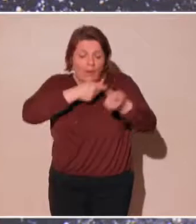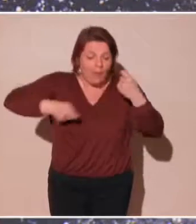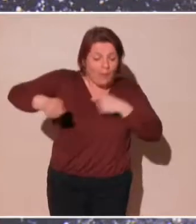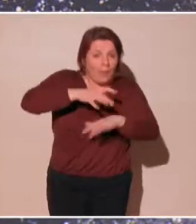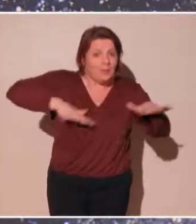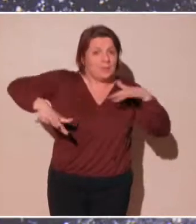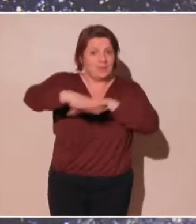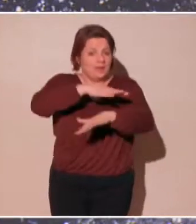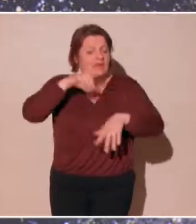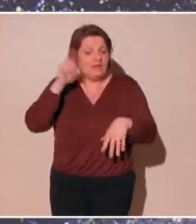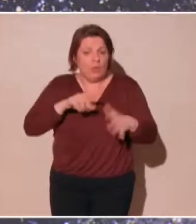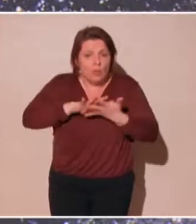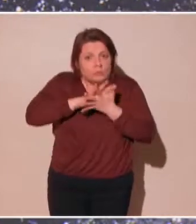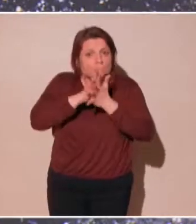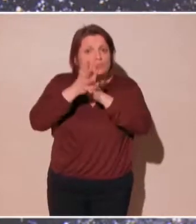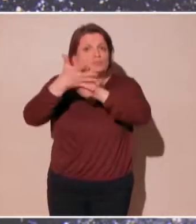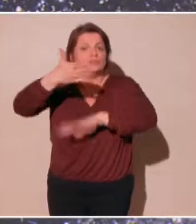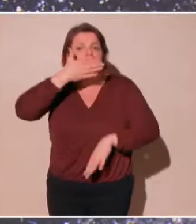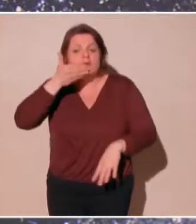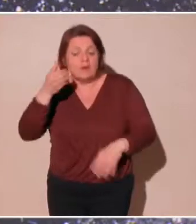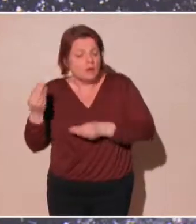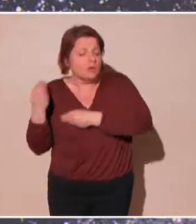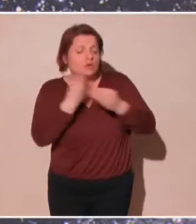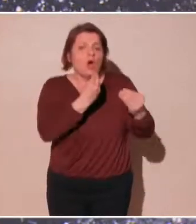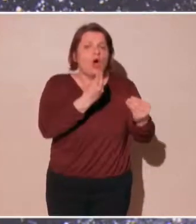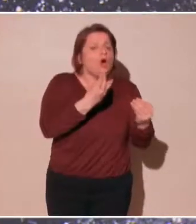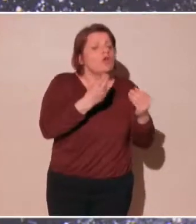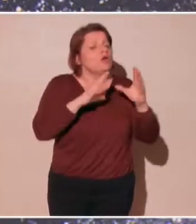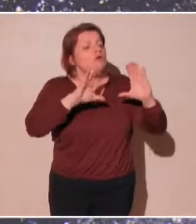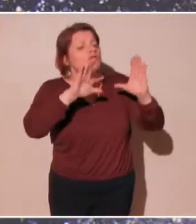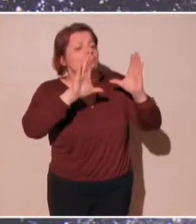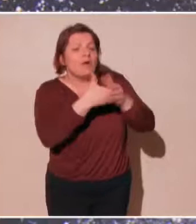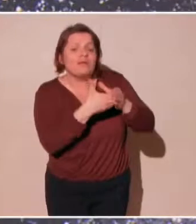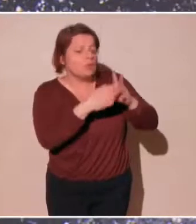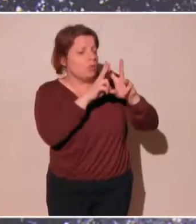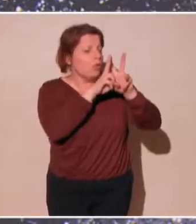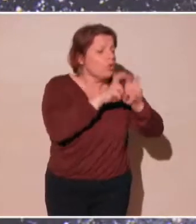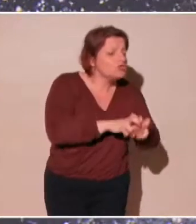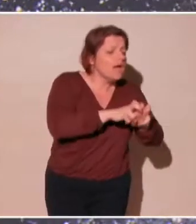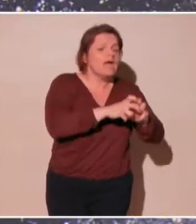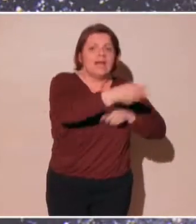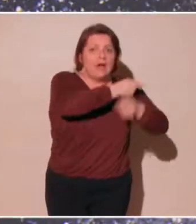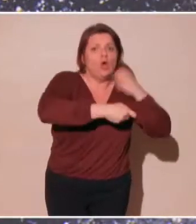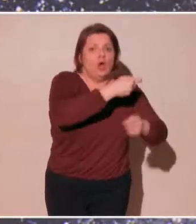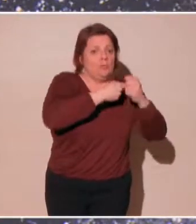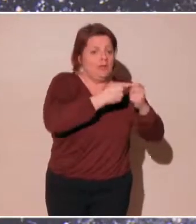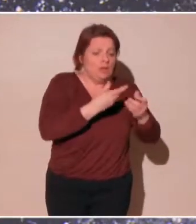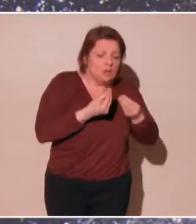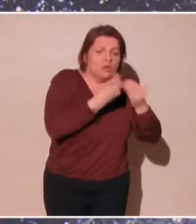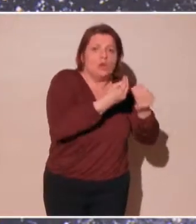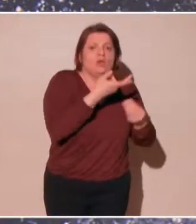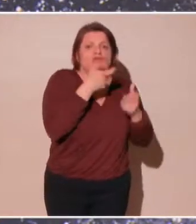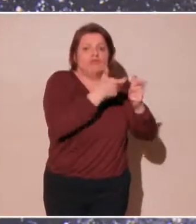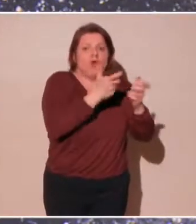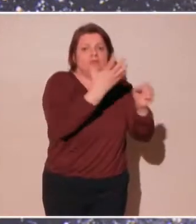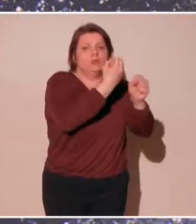battle. Therefore, it's important for the other ecosystems also to flourish